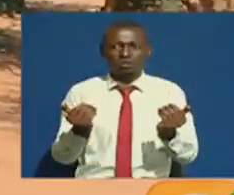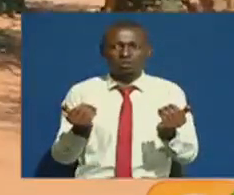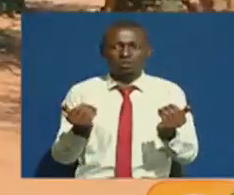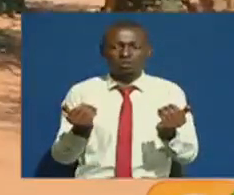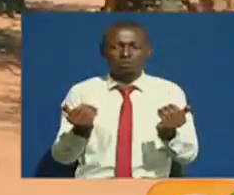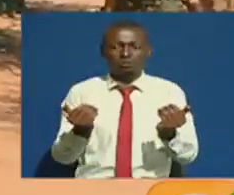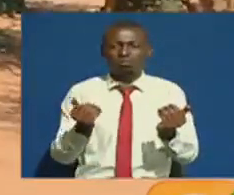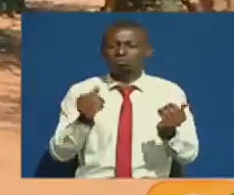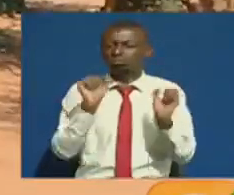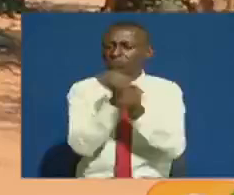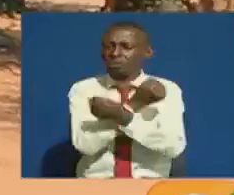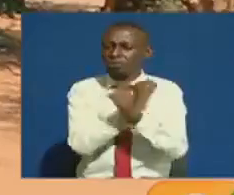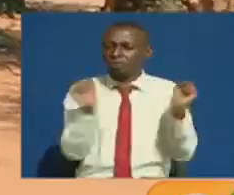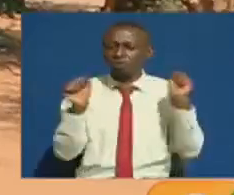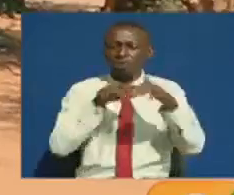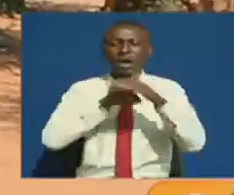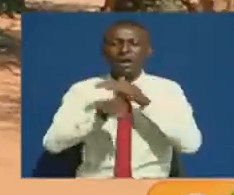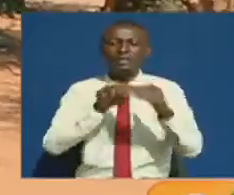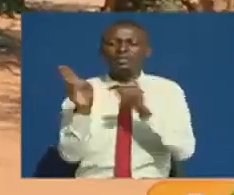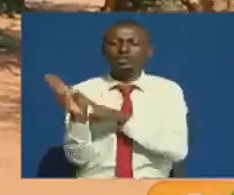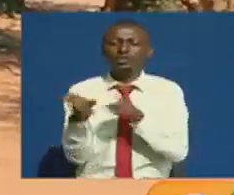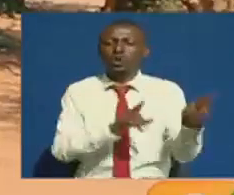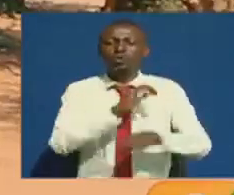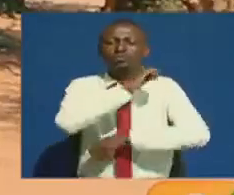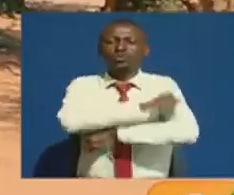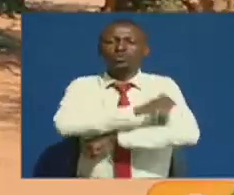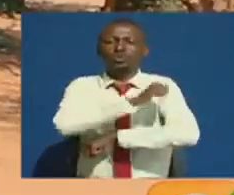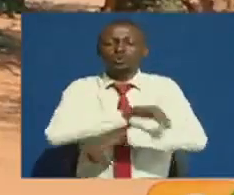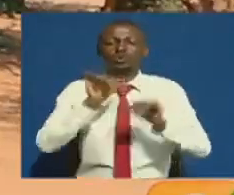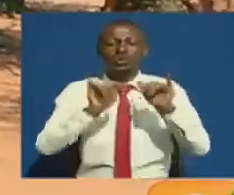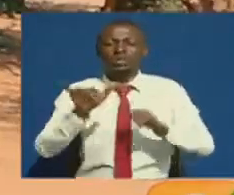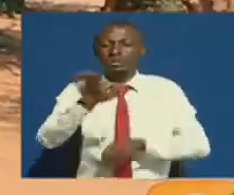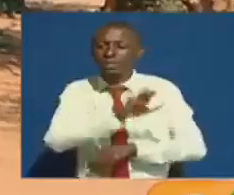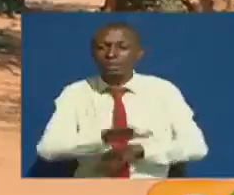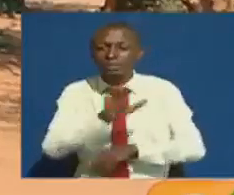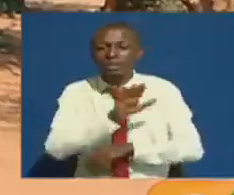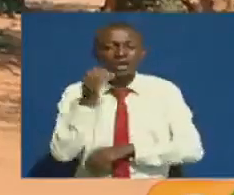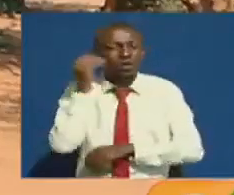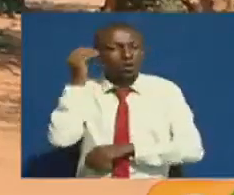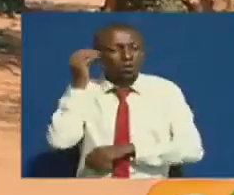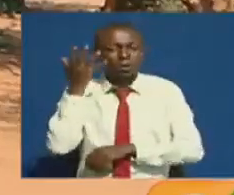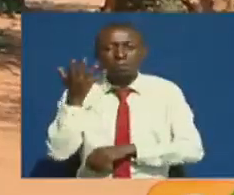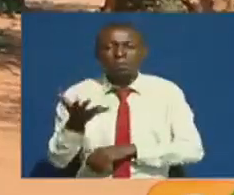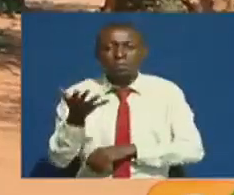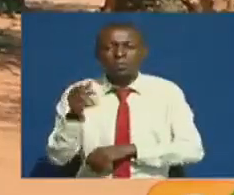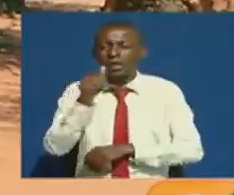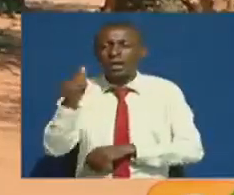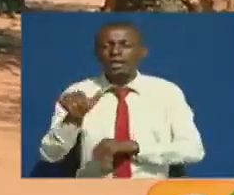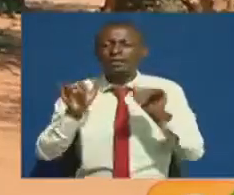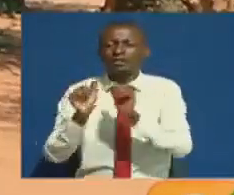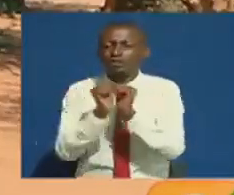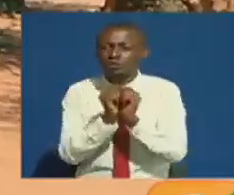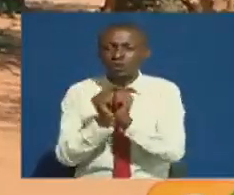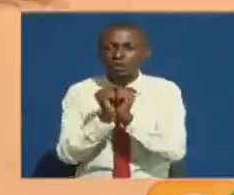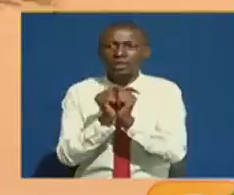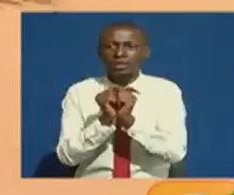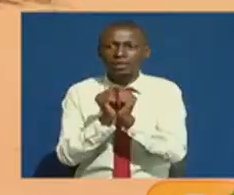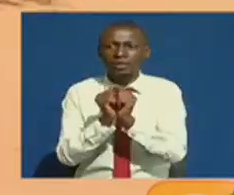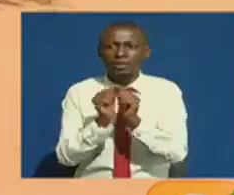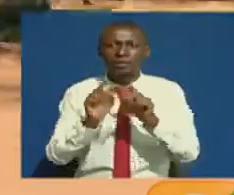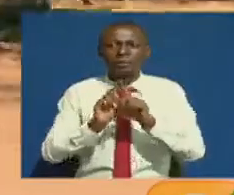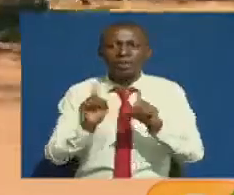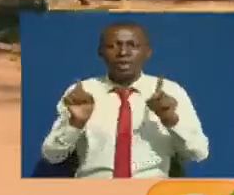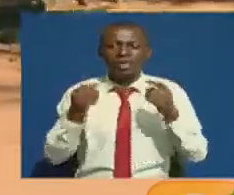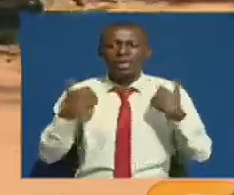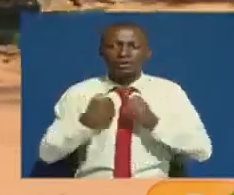zingine yuwe kukaa hata na toto hata nyumbani nye wajua wakika na yungine sahi nyumbani anapitia tona mambo mingi.